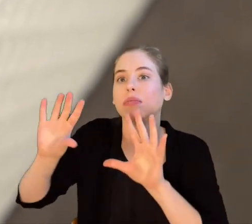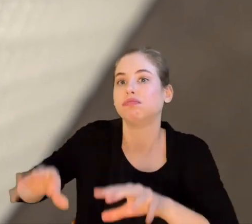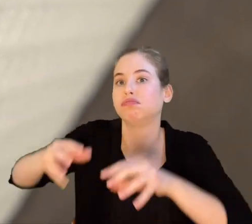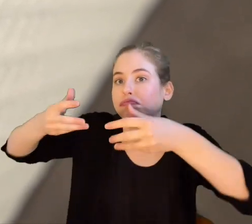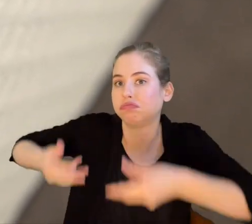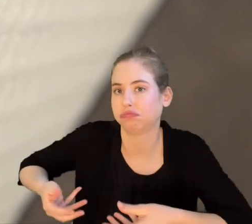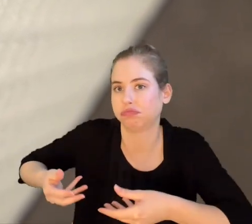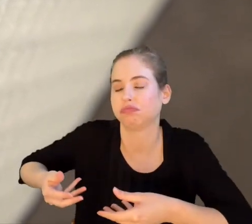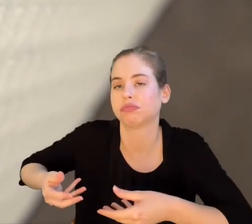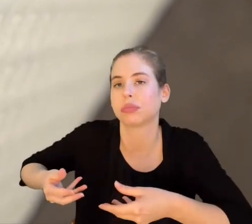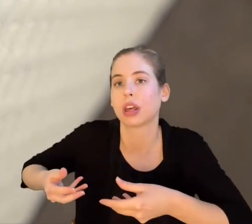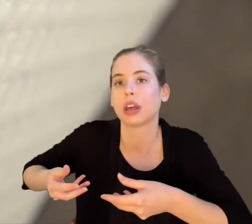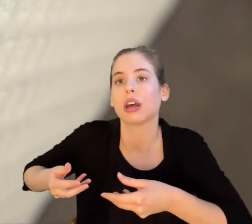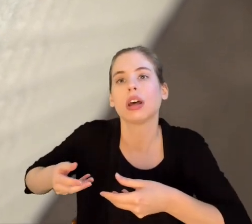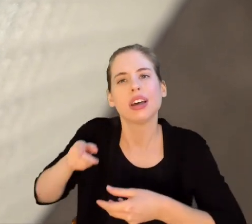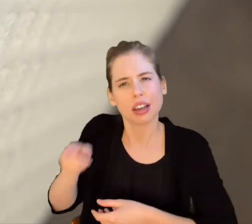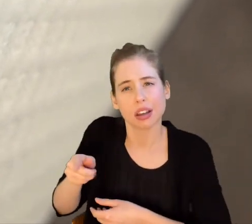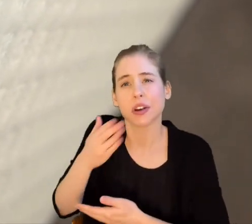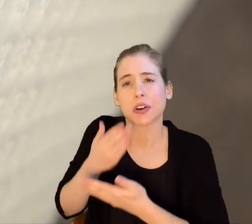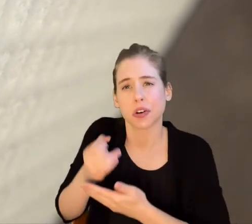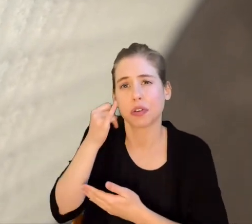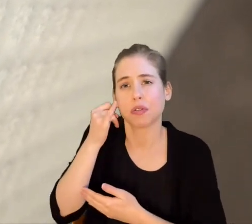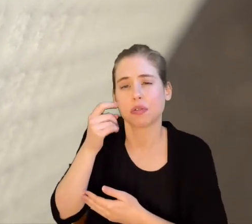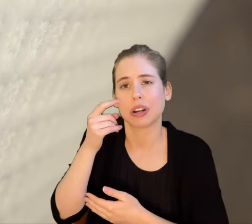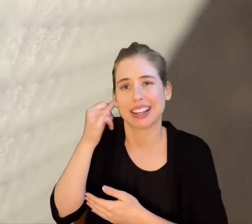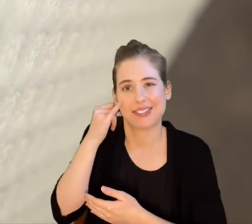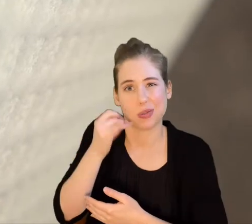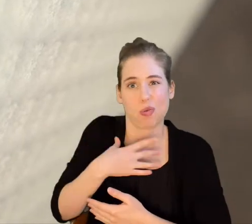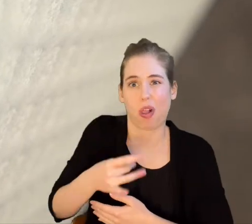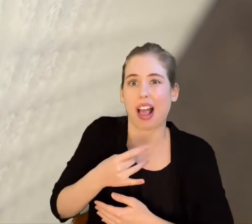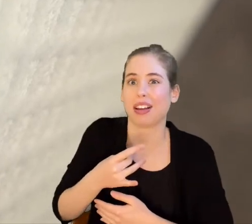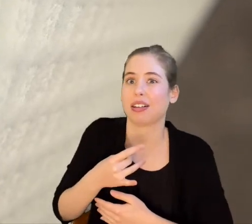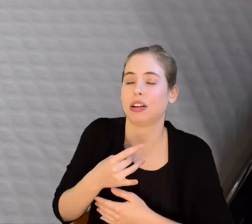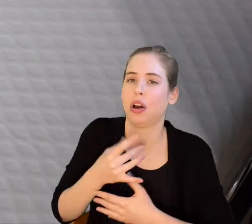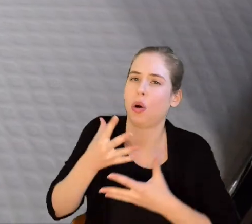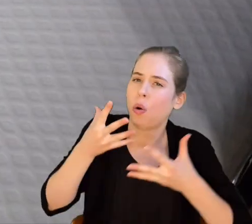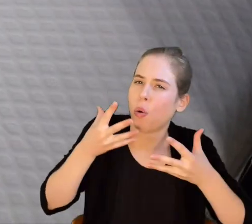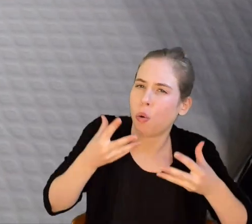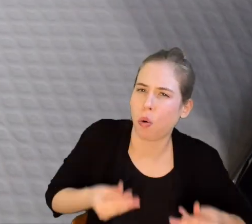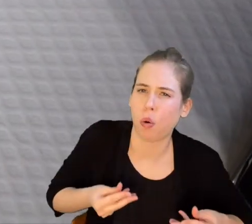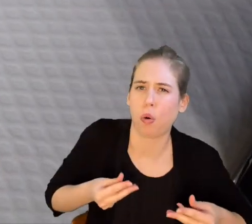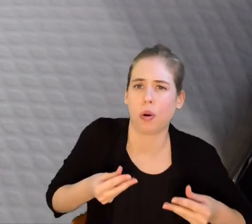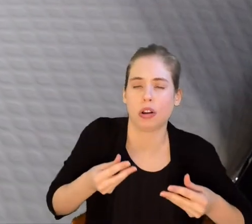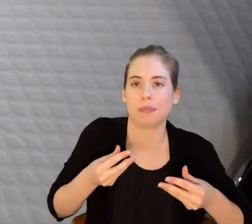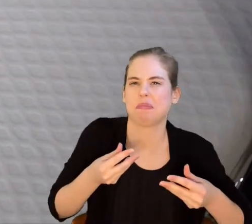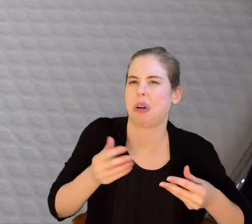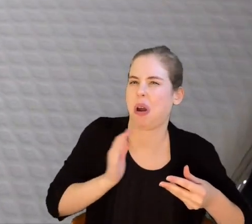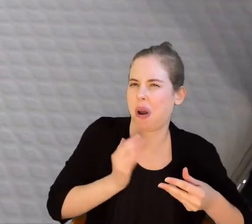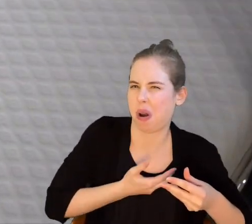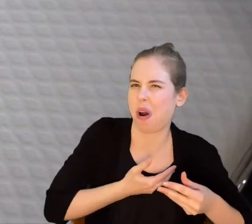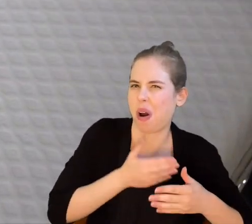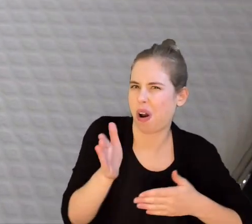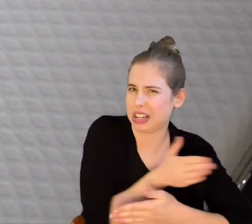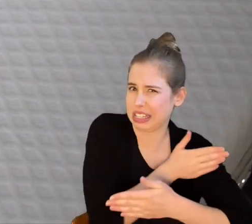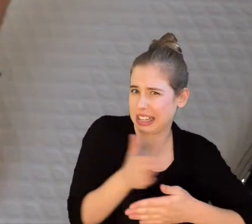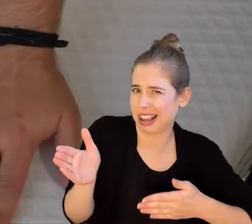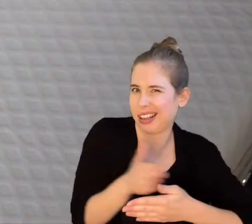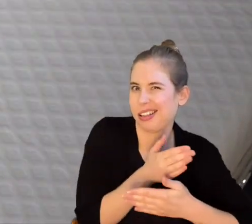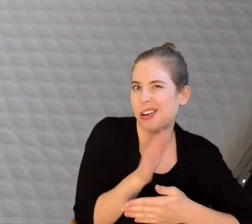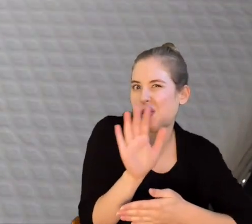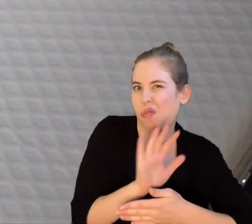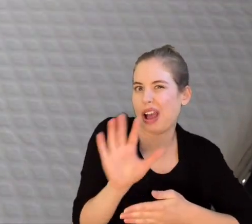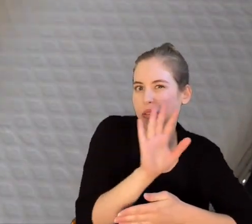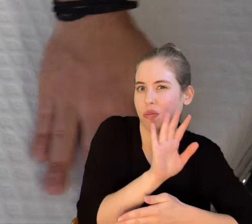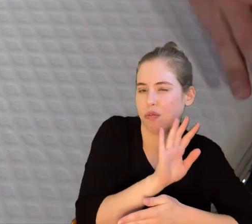or the other. One side of the mattress is soft, which is about a 4 or a 5 on our firmness scale, which would be an excellent choice